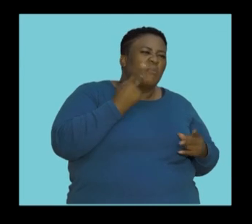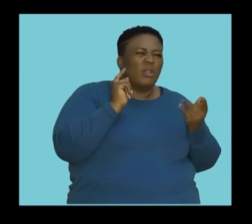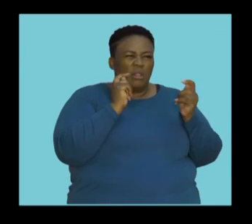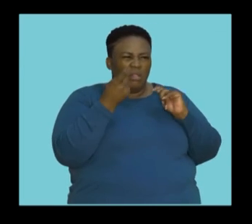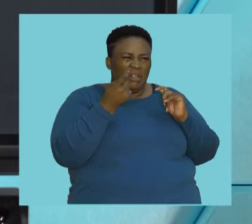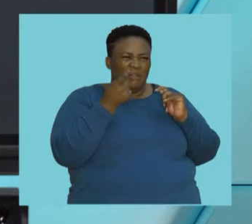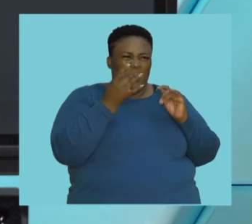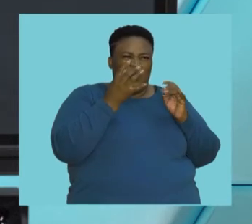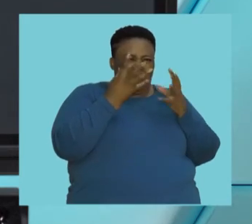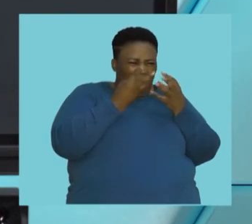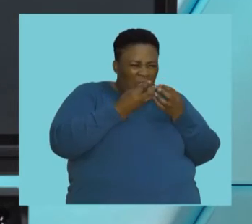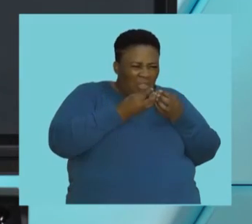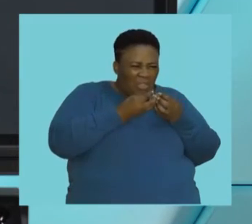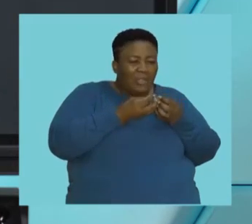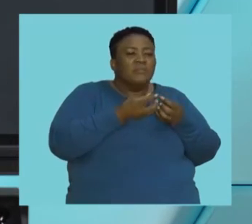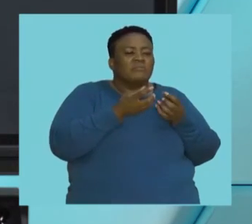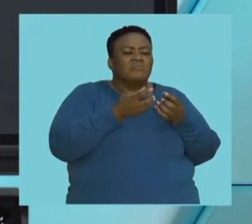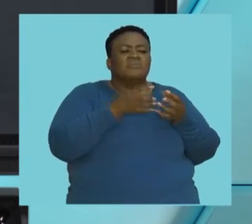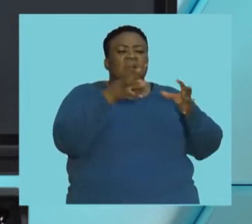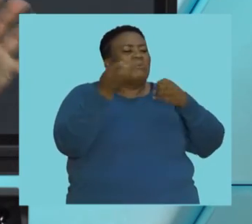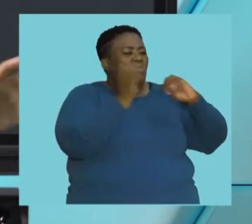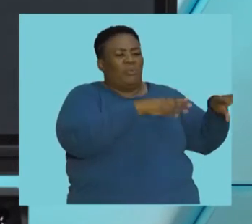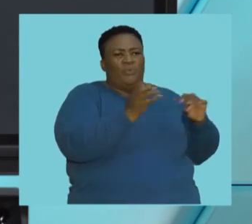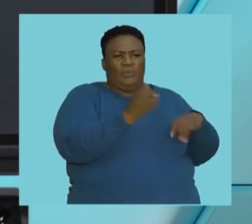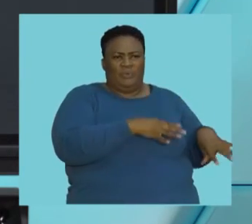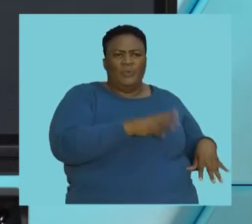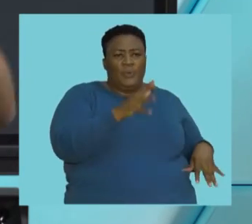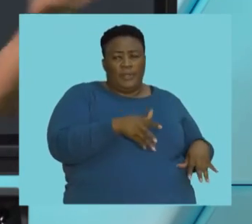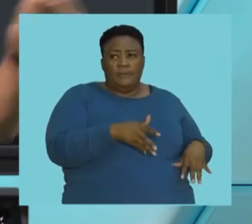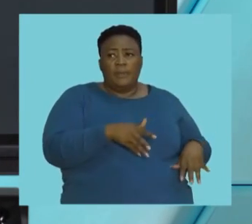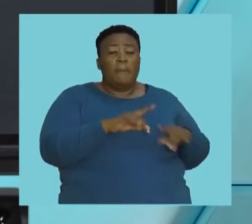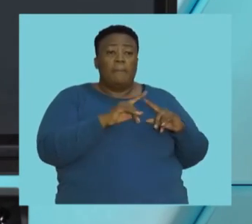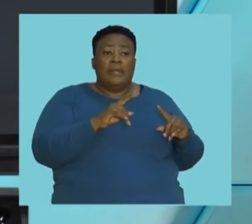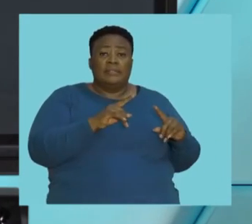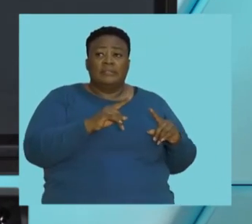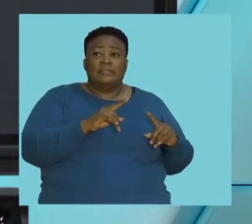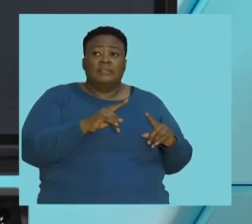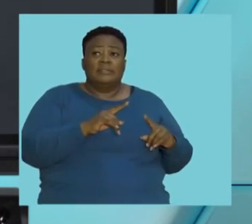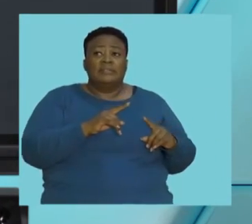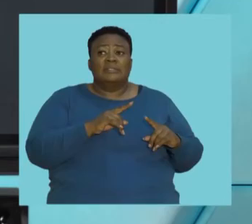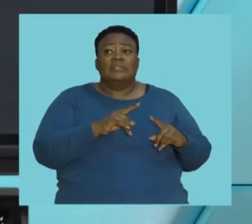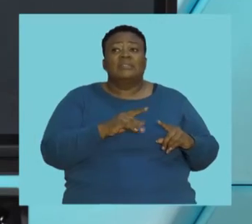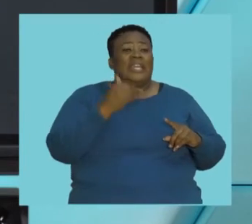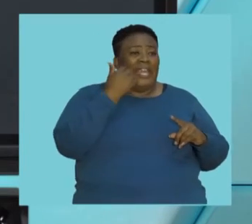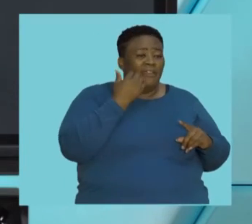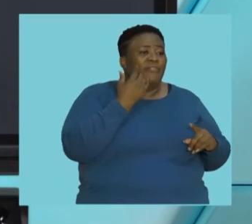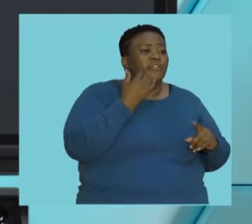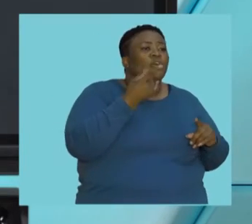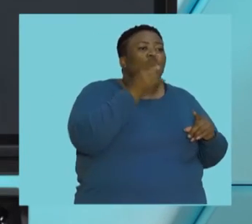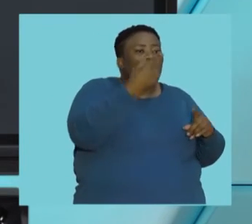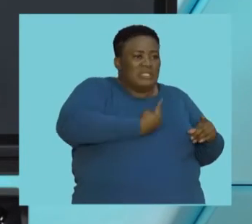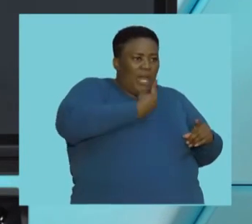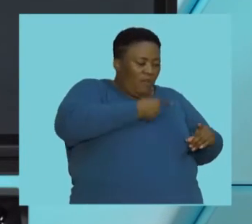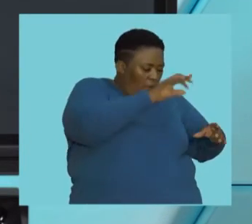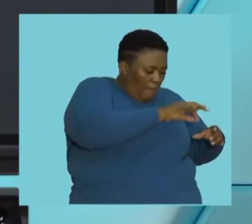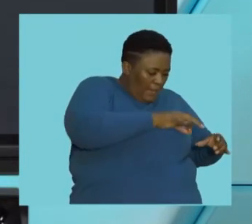the vegetables have turned a bit fraught, we tend to kind of throw that away. However, that does not happen. If you were to pluck